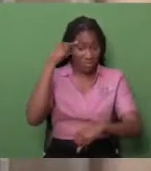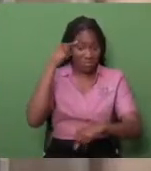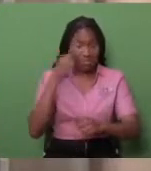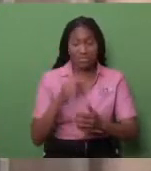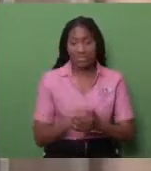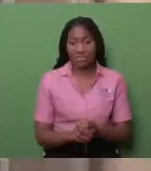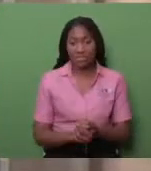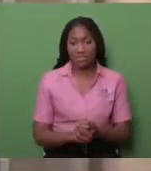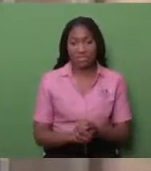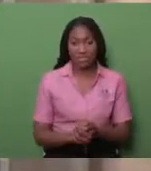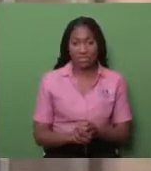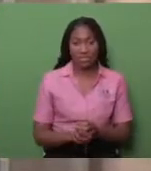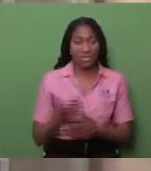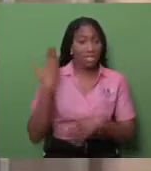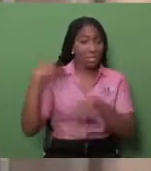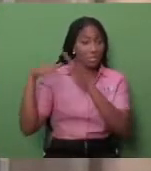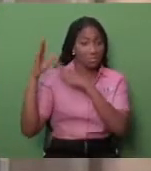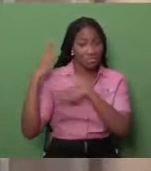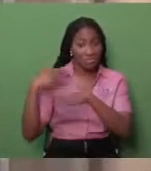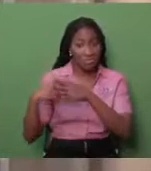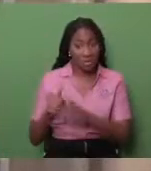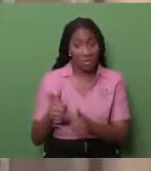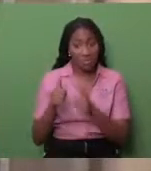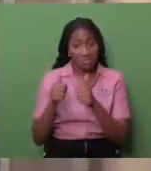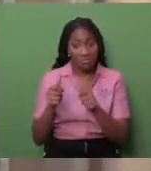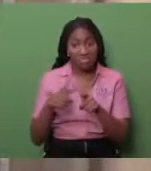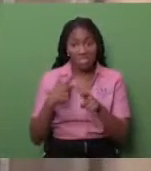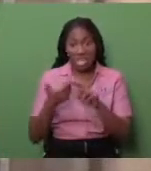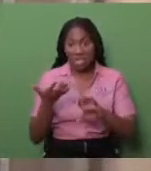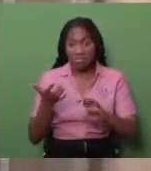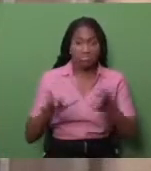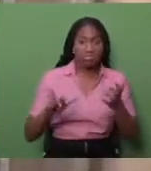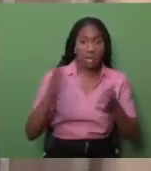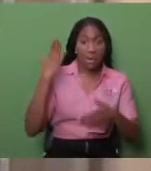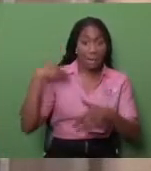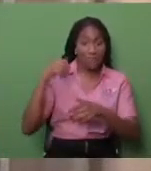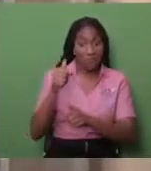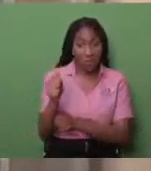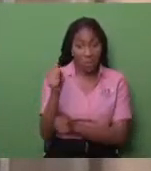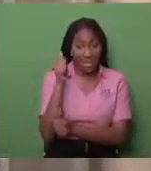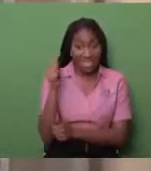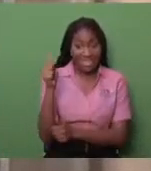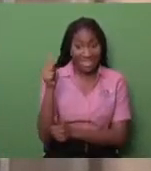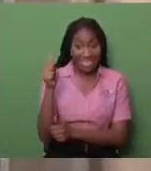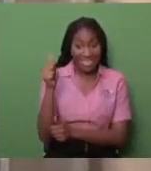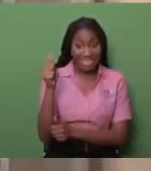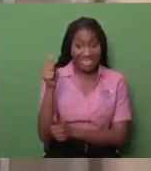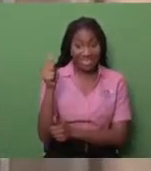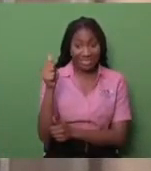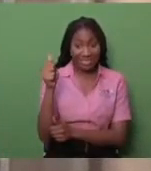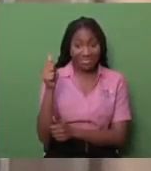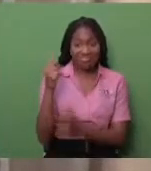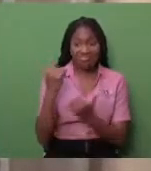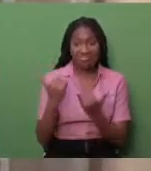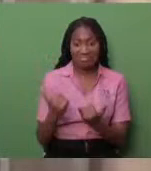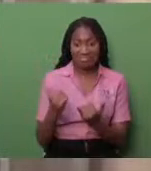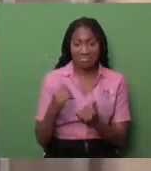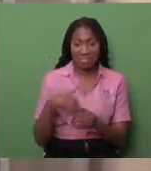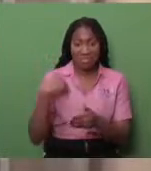from Standard & Poor's, one of the highest investments grade a nation can get. By December